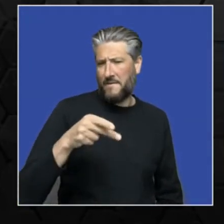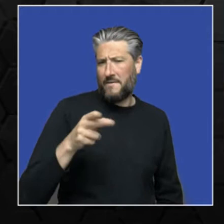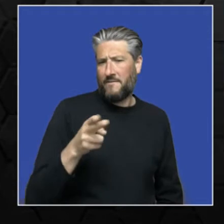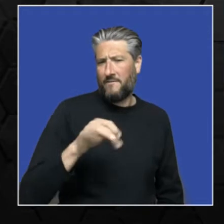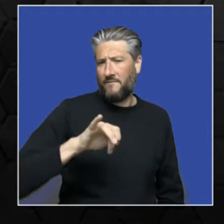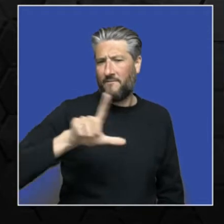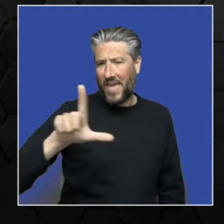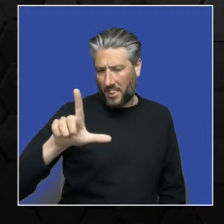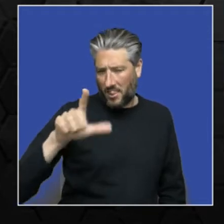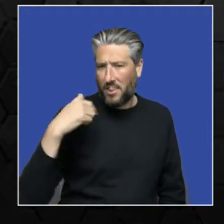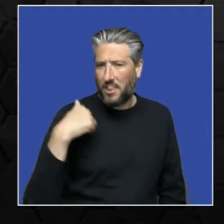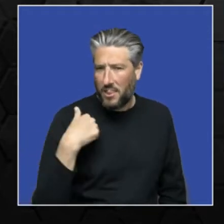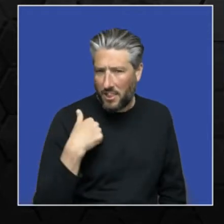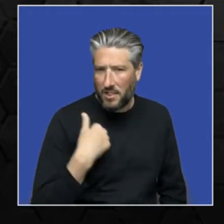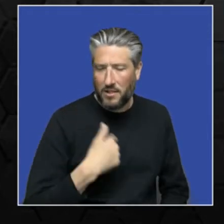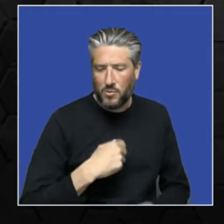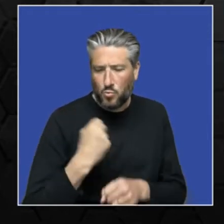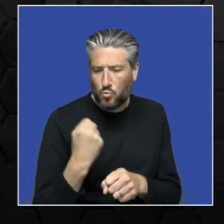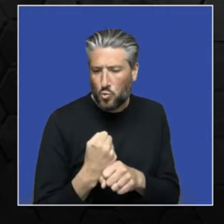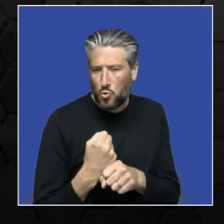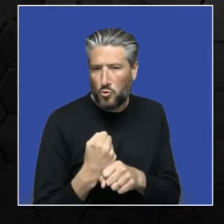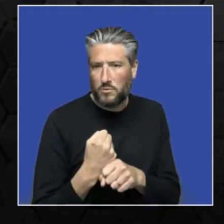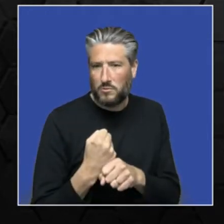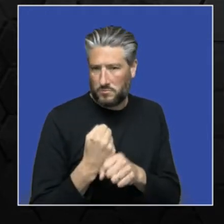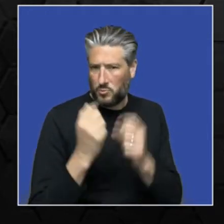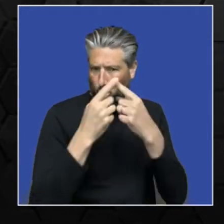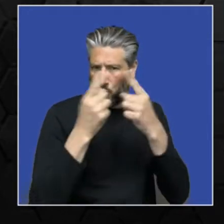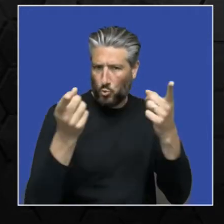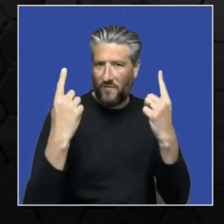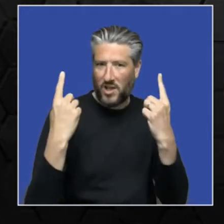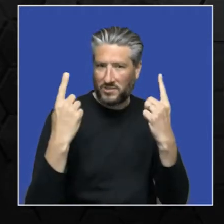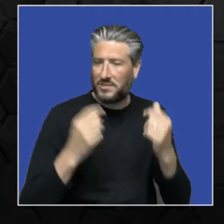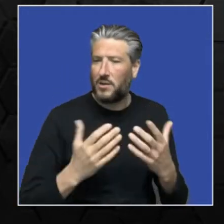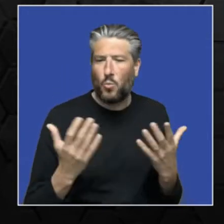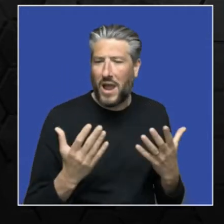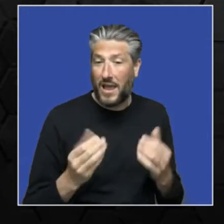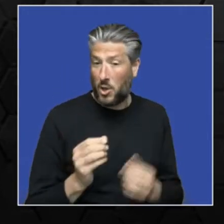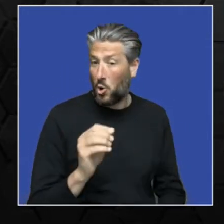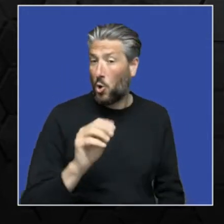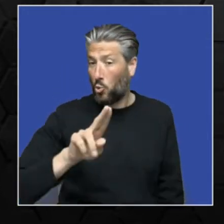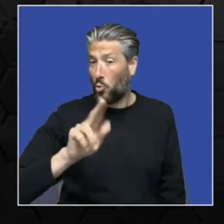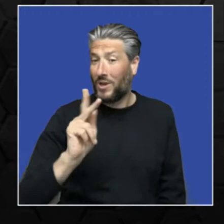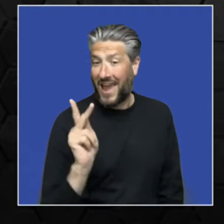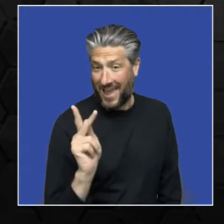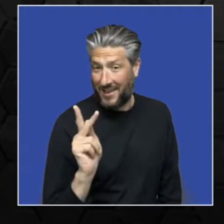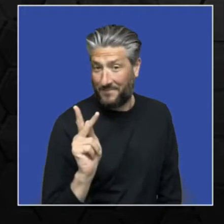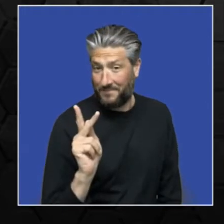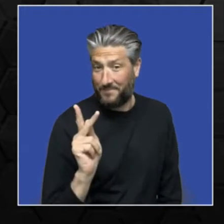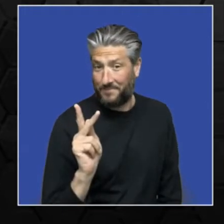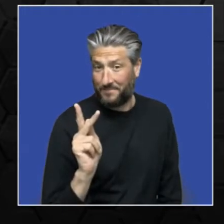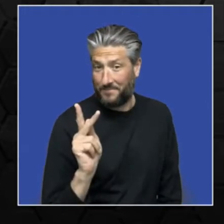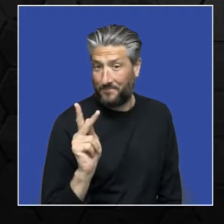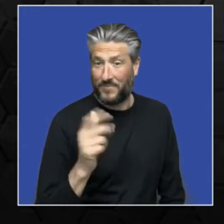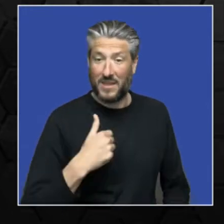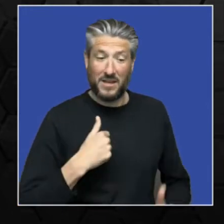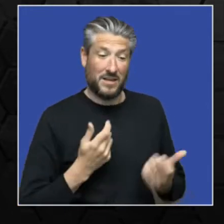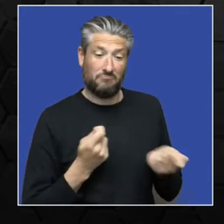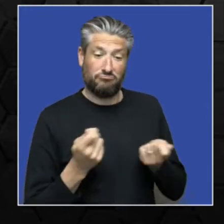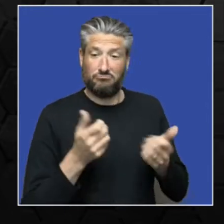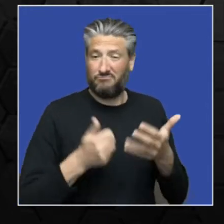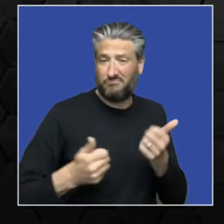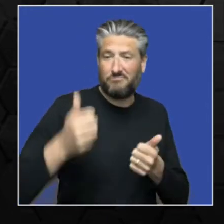is an undergraduate degree at the University of Lincoln in the UK. Awesome. Vedant, would you like to go